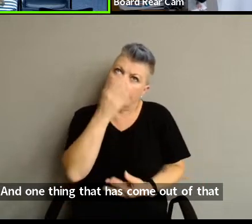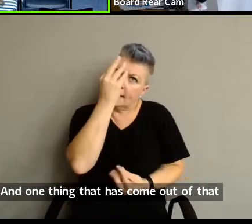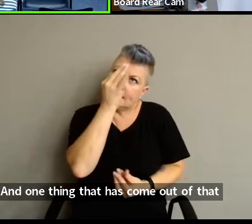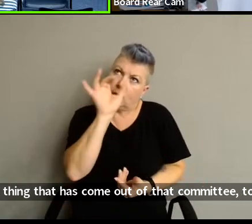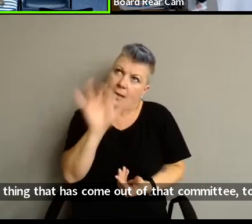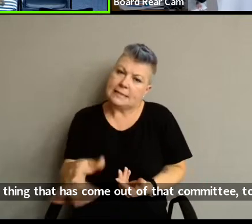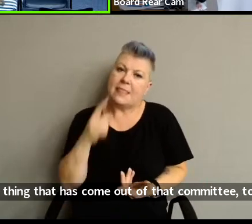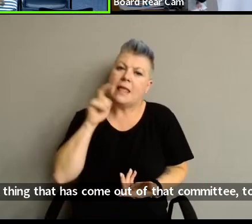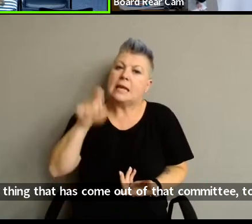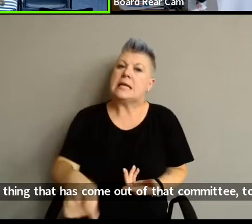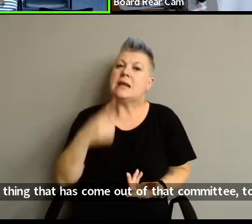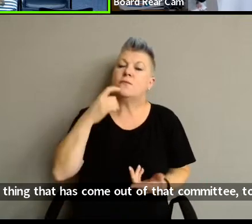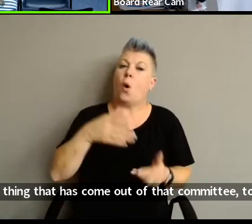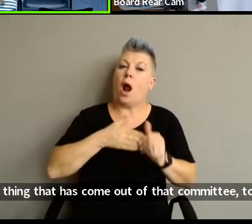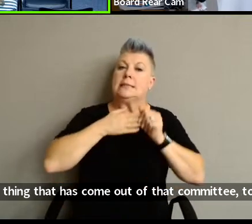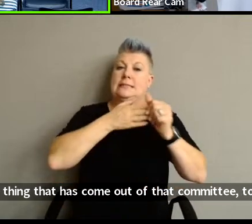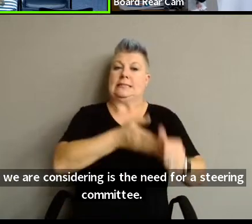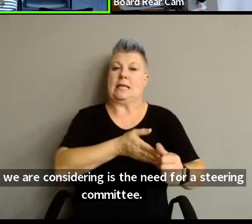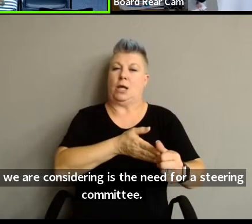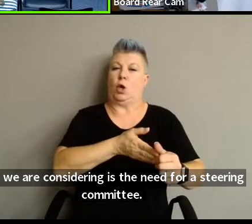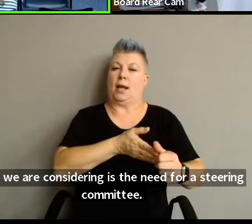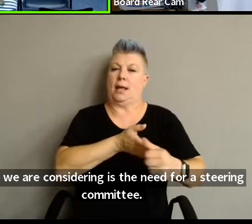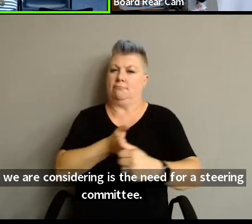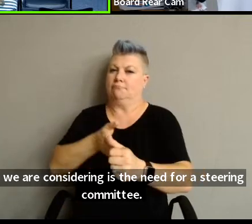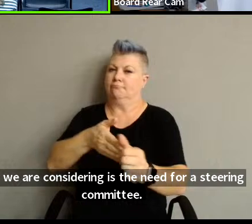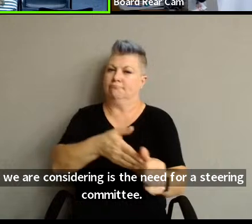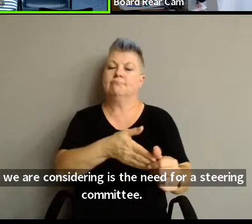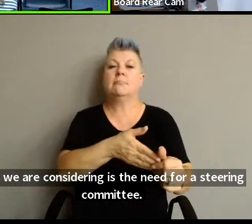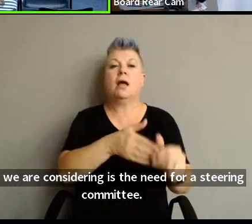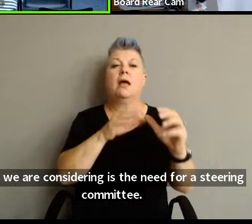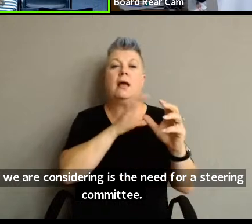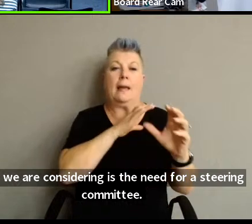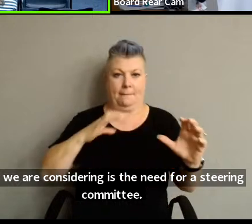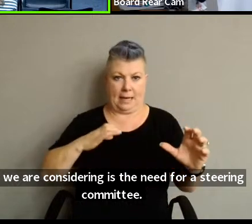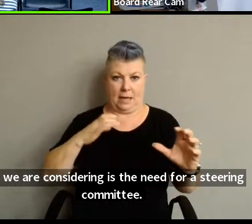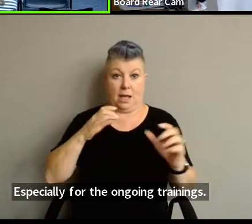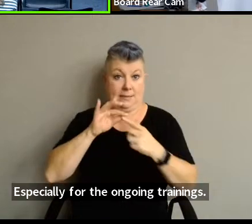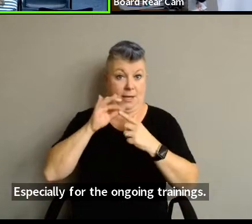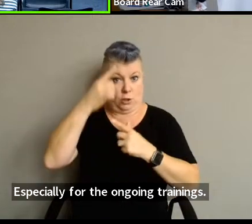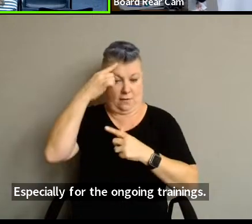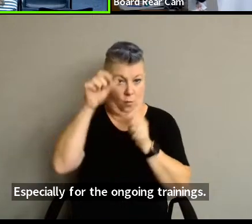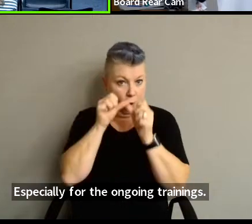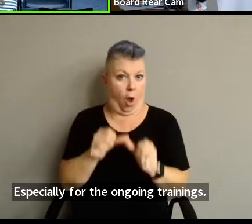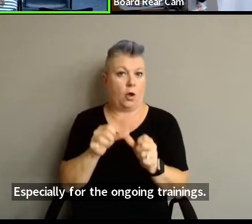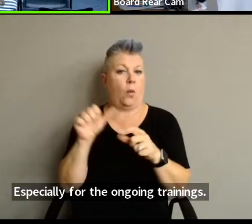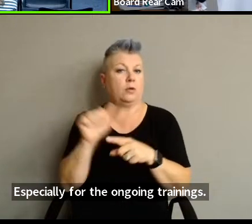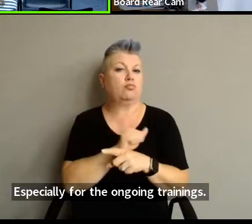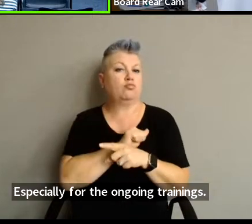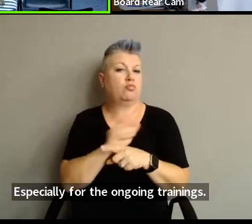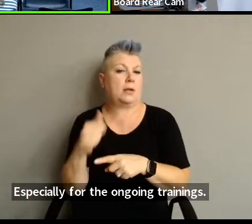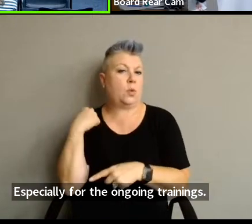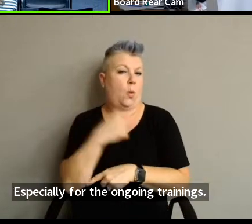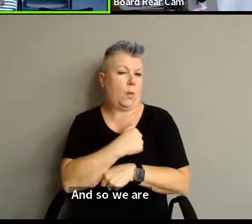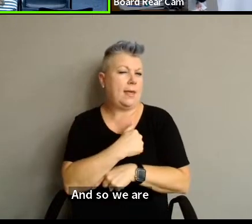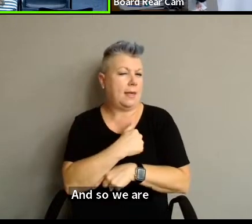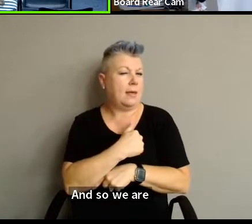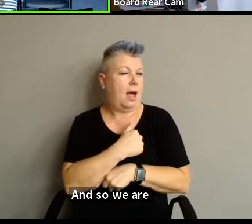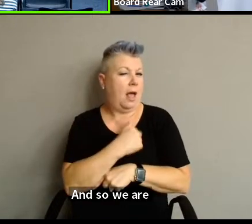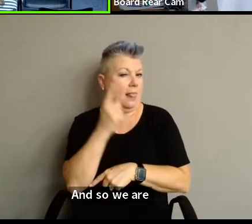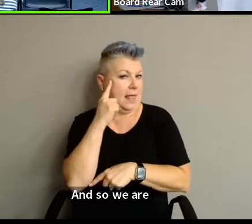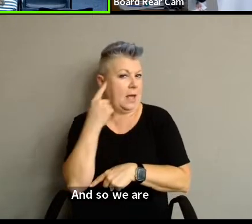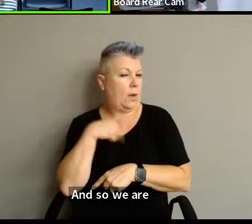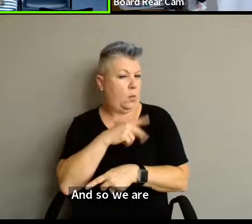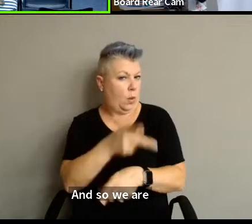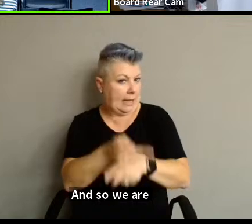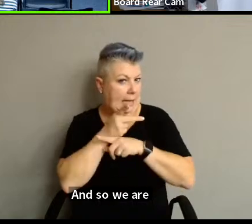committee, especially for the ongoing trainings. And so we are anticipating keeping that committee and